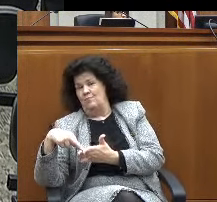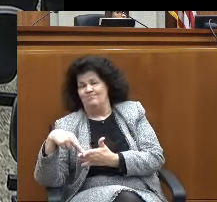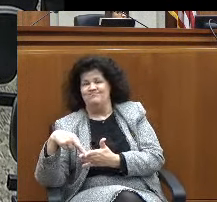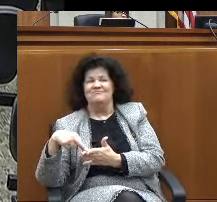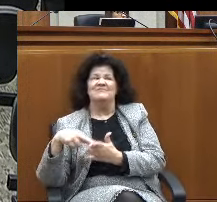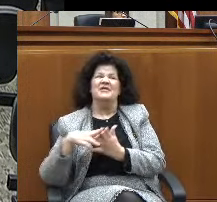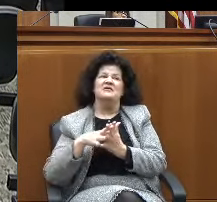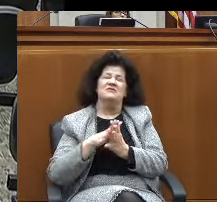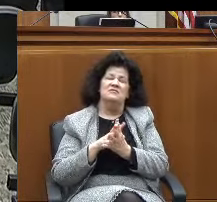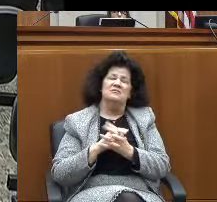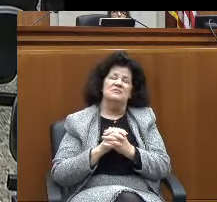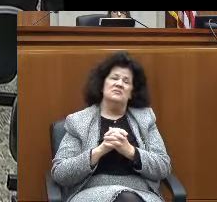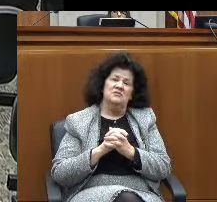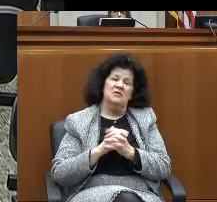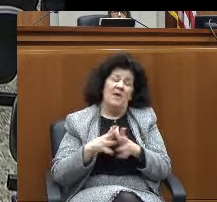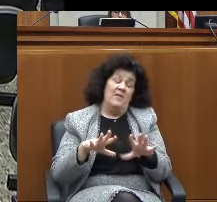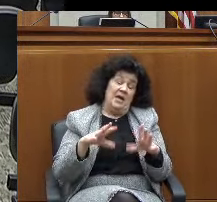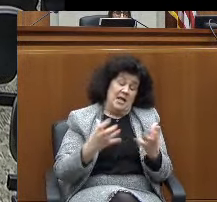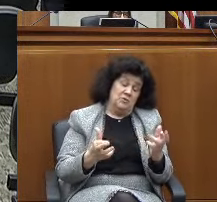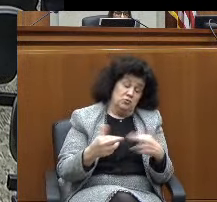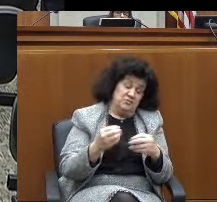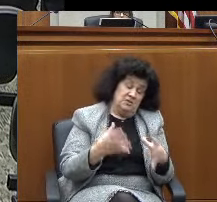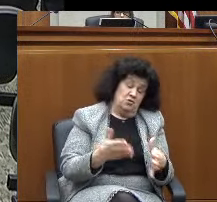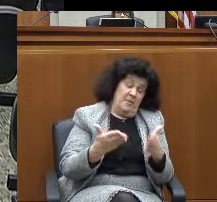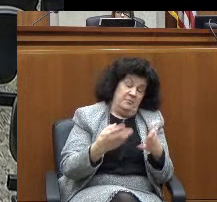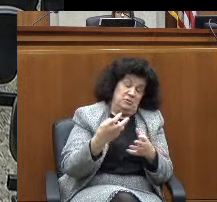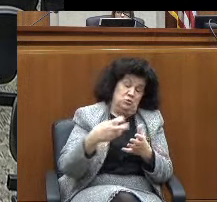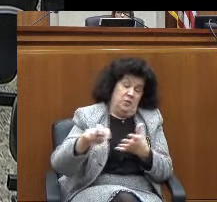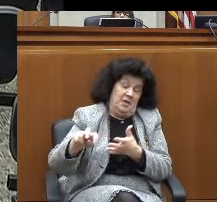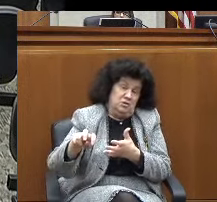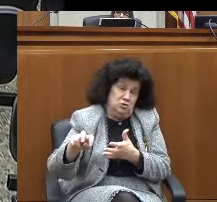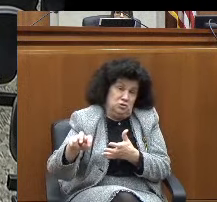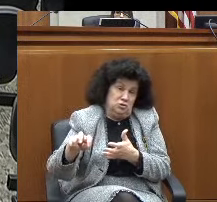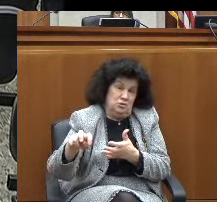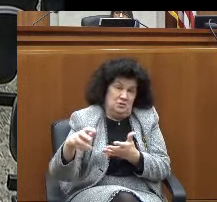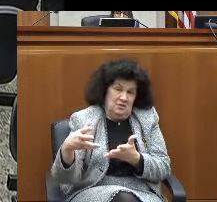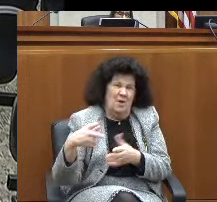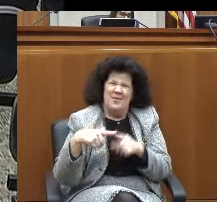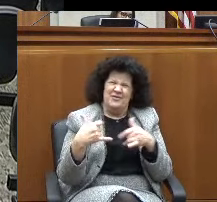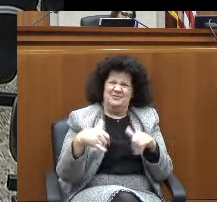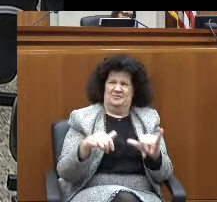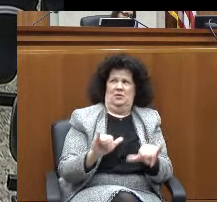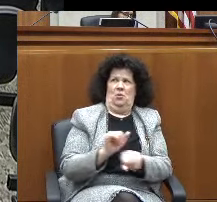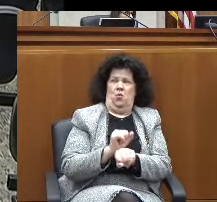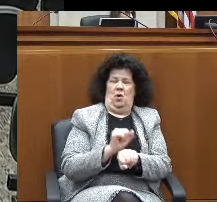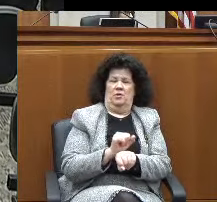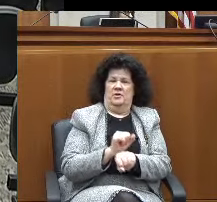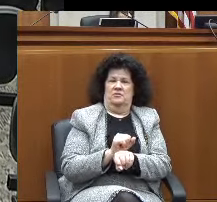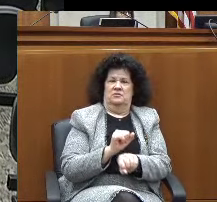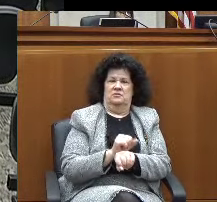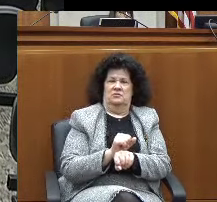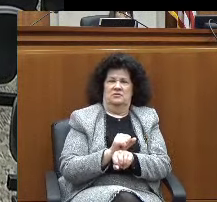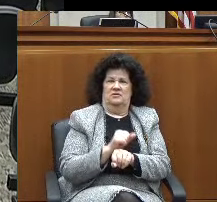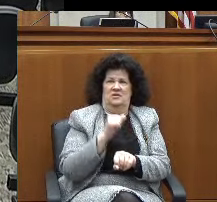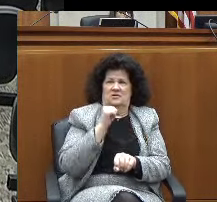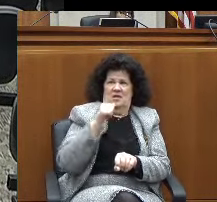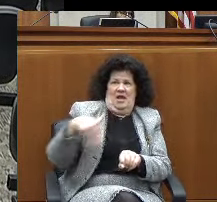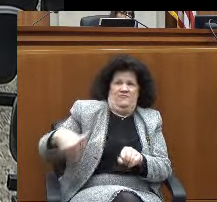a classroom, say, to a literacy coach or interventionist, but they're still there. They really haven't exited the